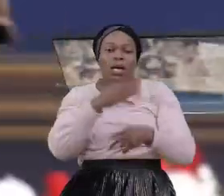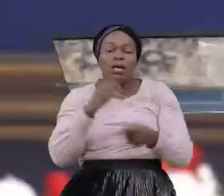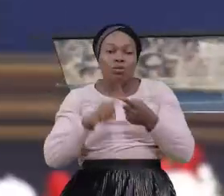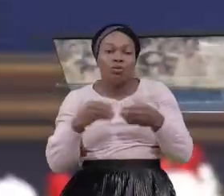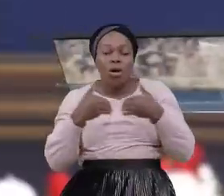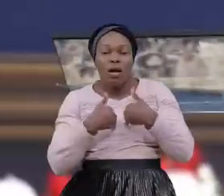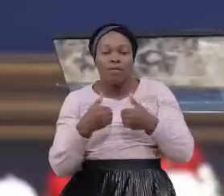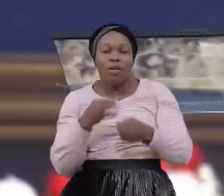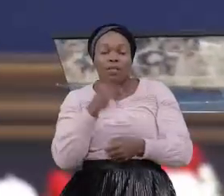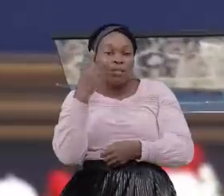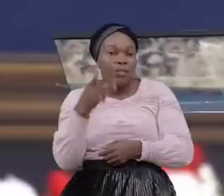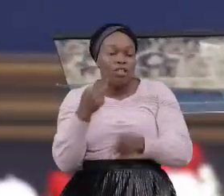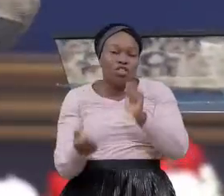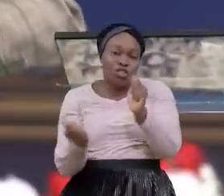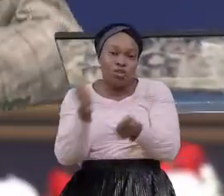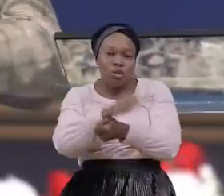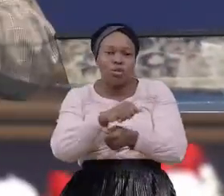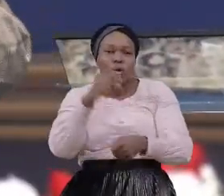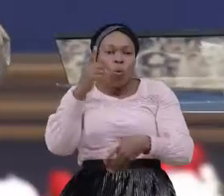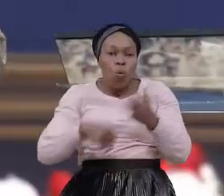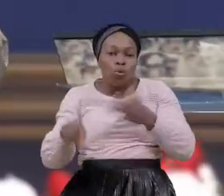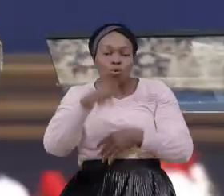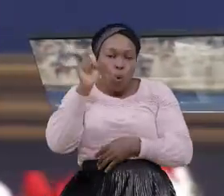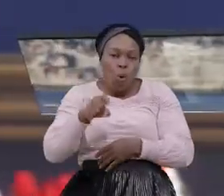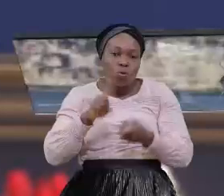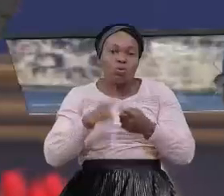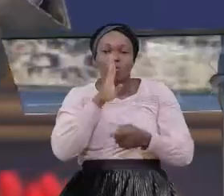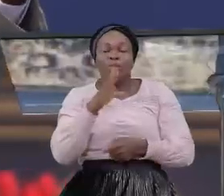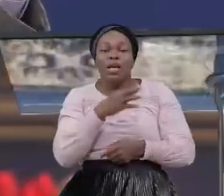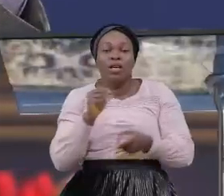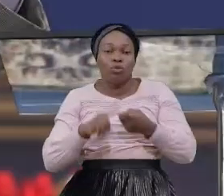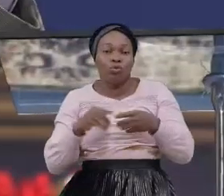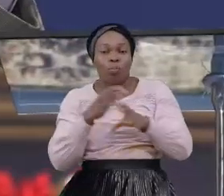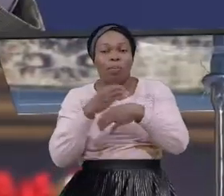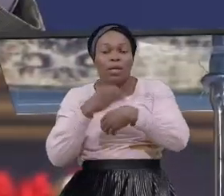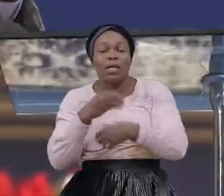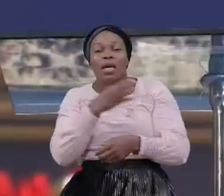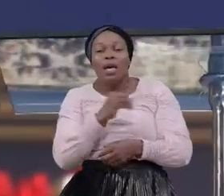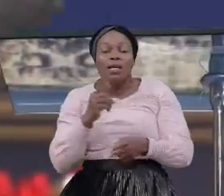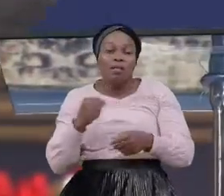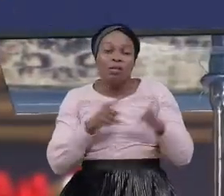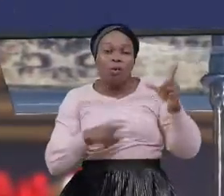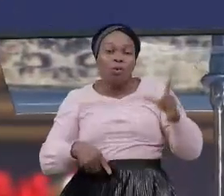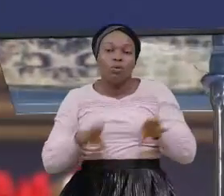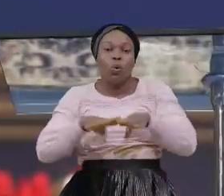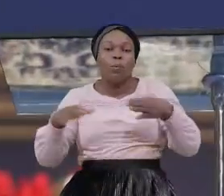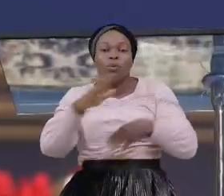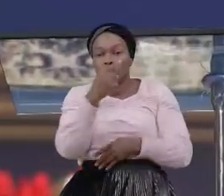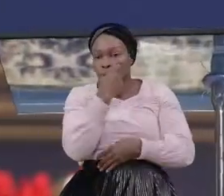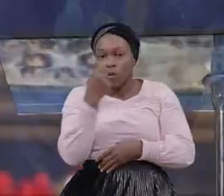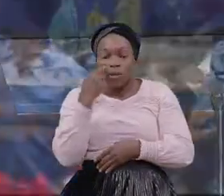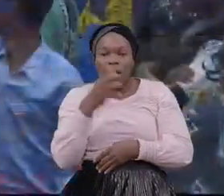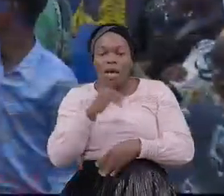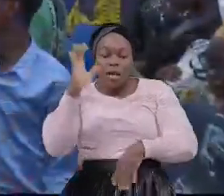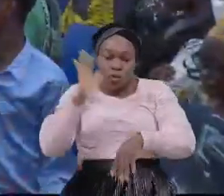to be and the change you ought to make. And the Lord open your eyes. The Lord touch your heart.